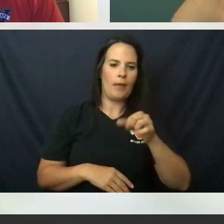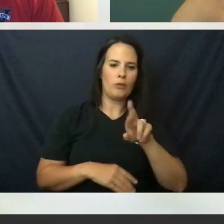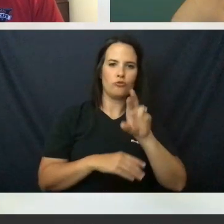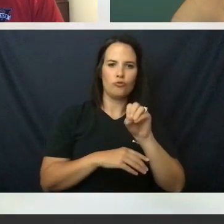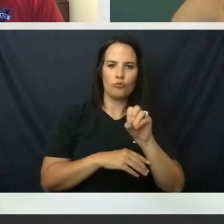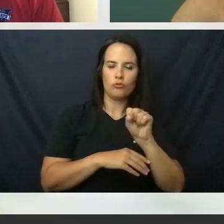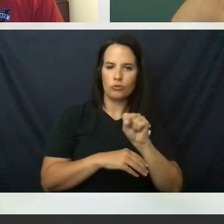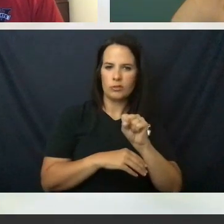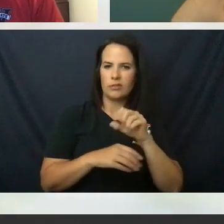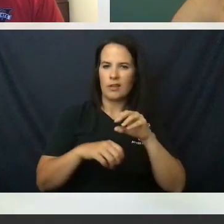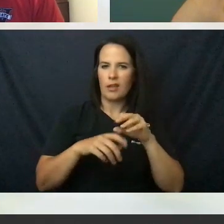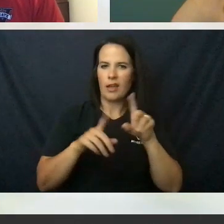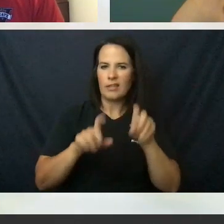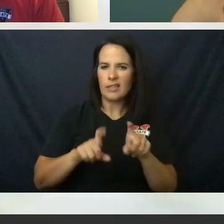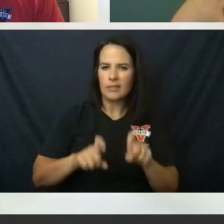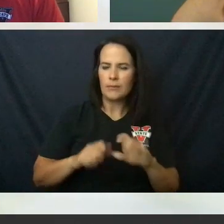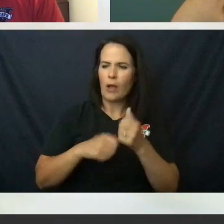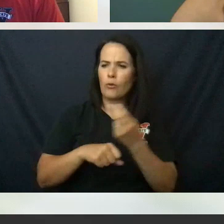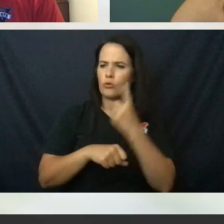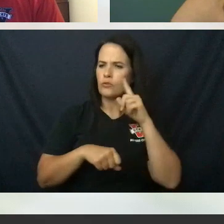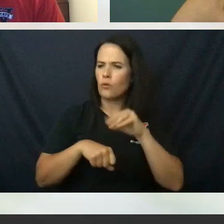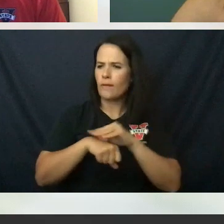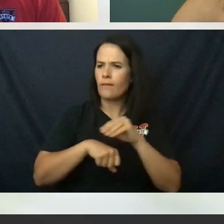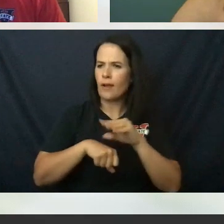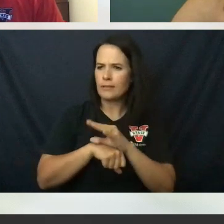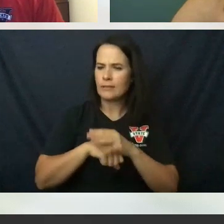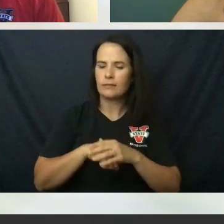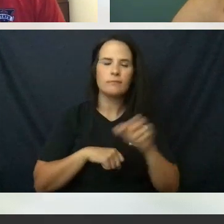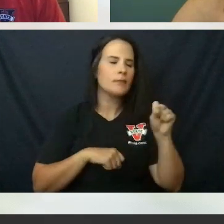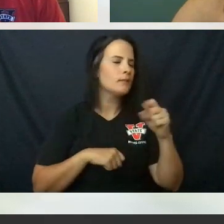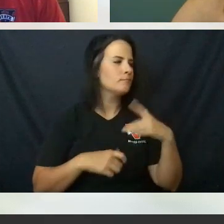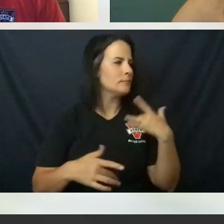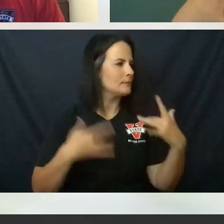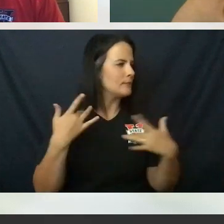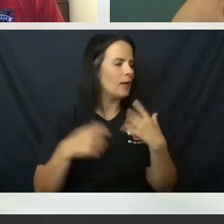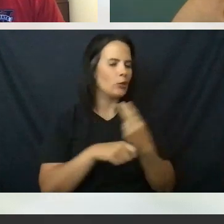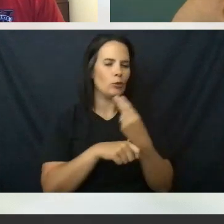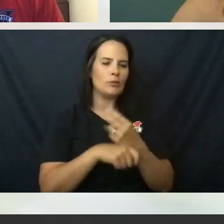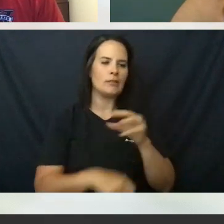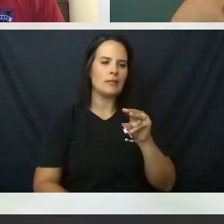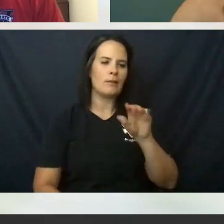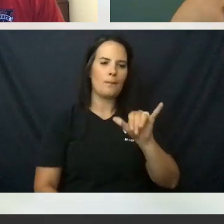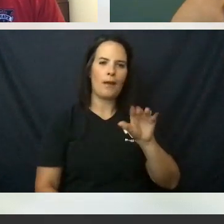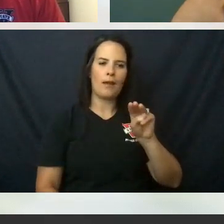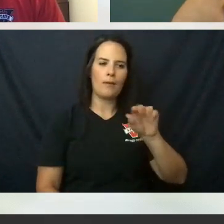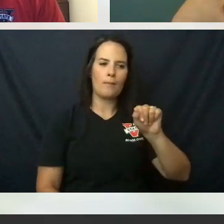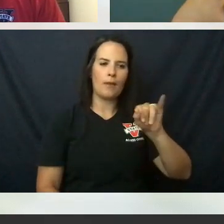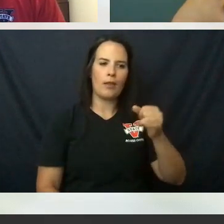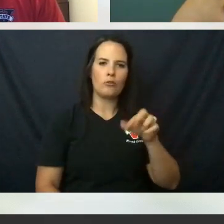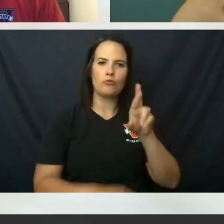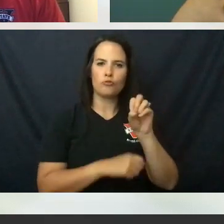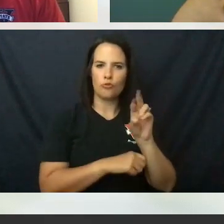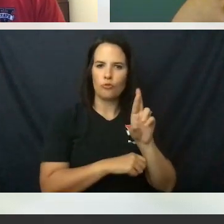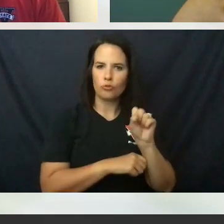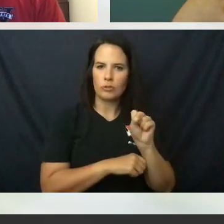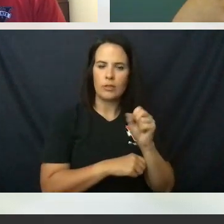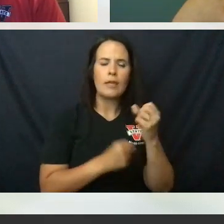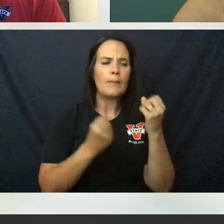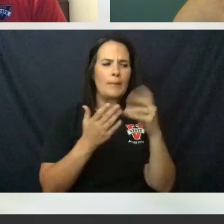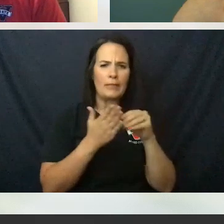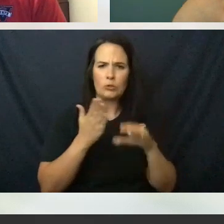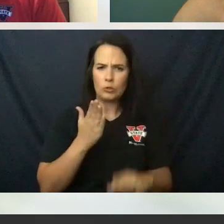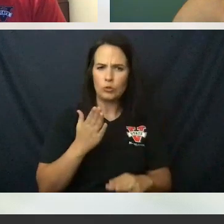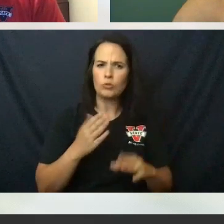advising? Oh, yeah. I'm very, very excited about us using MyMajors. We have so many students coming in